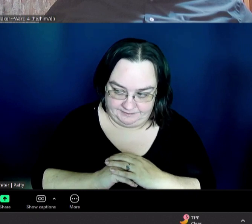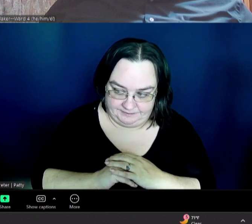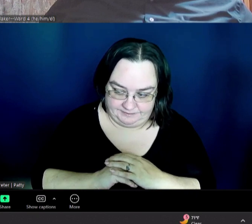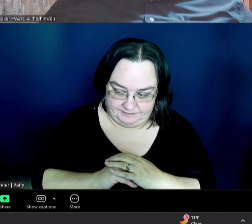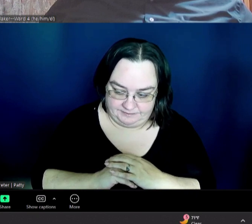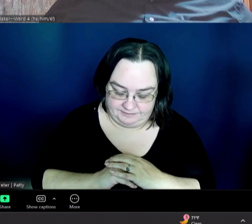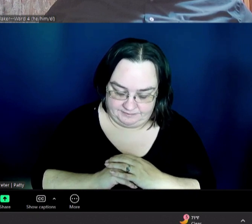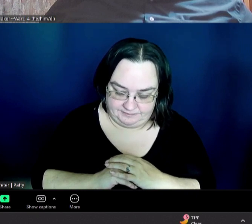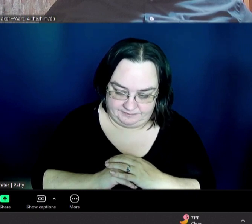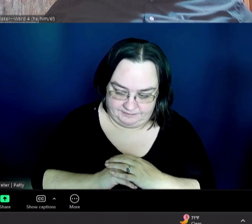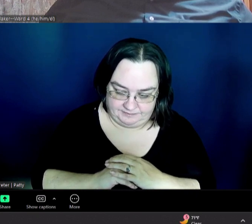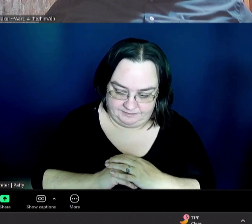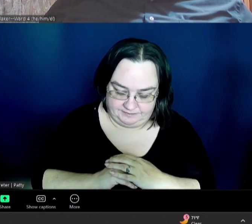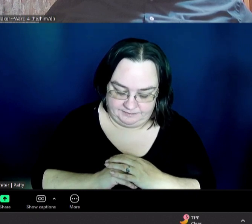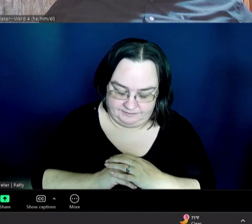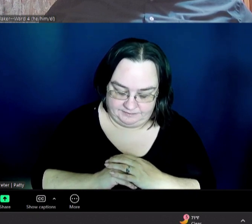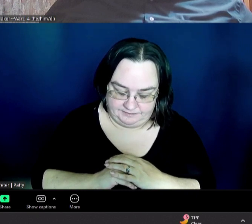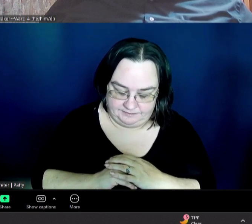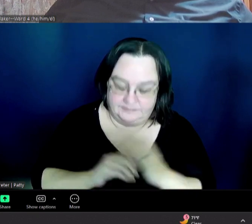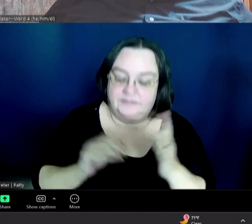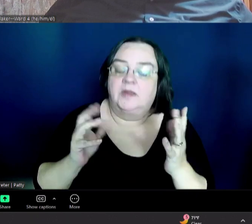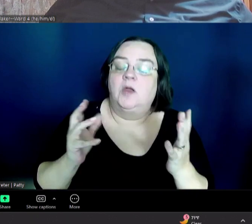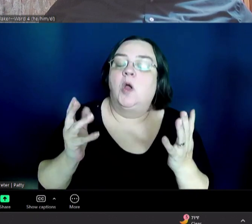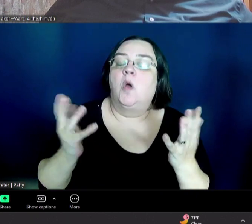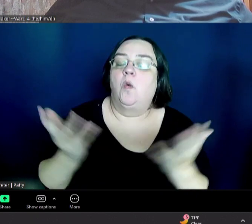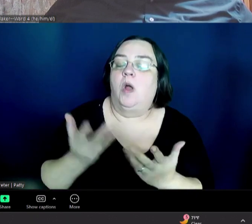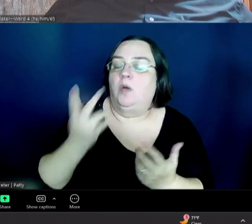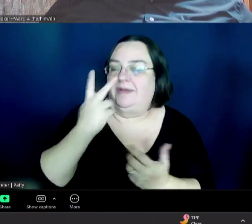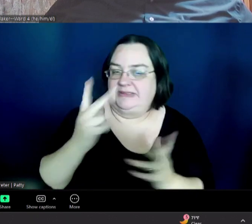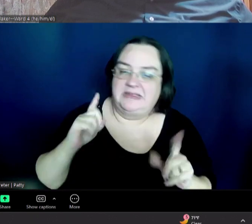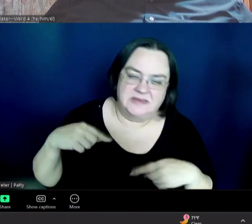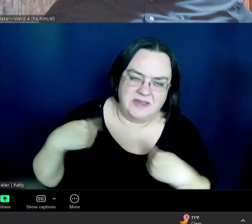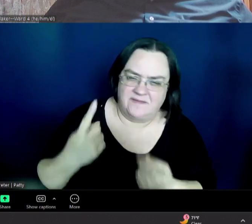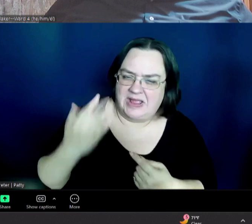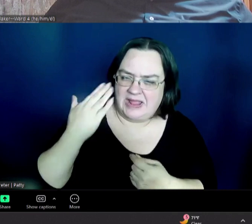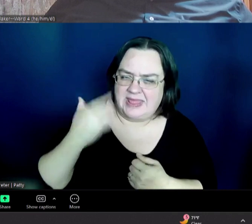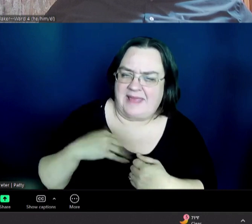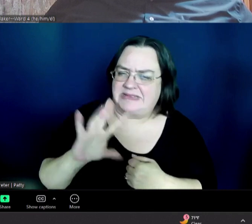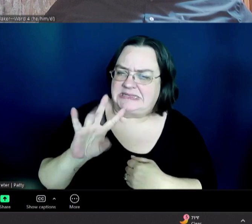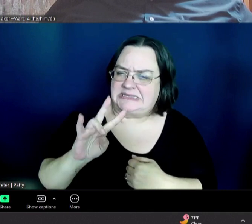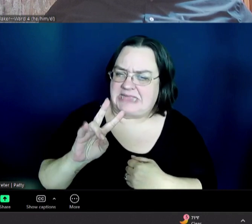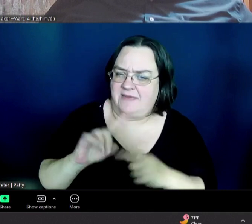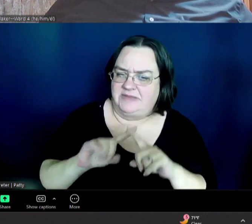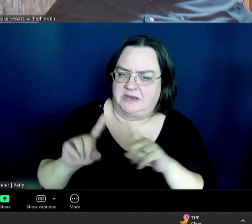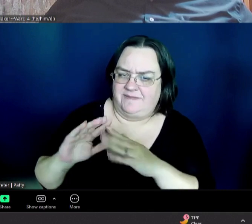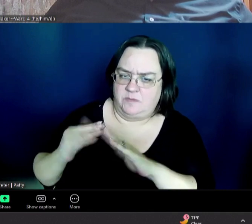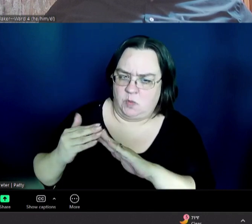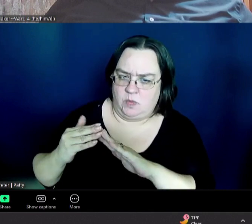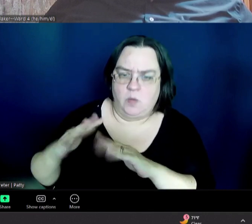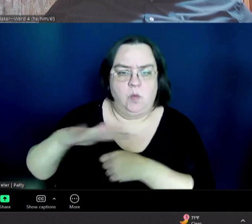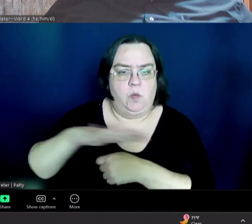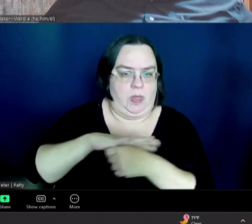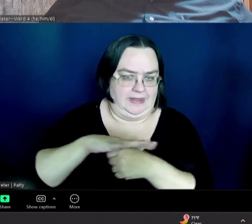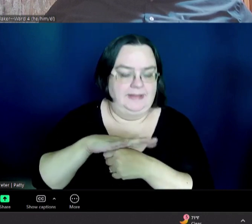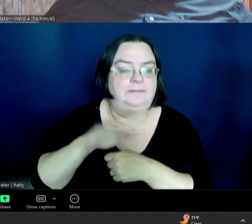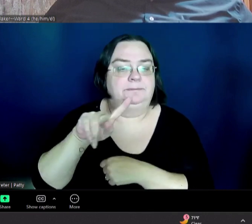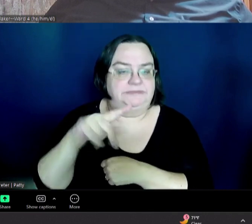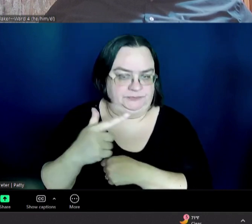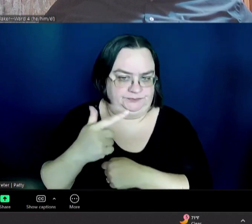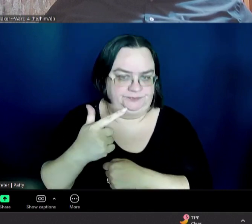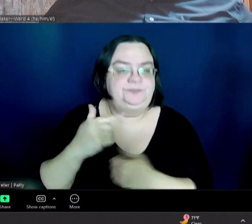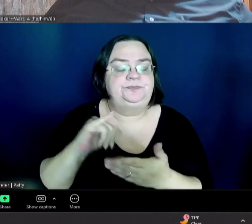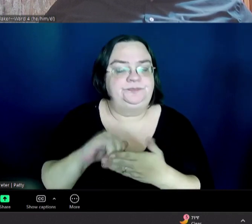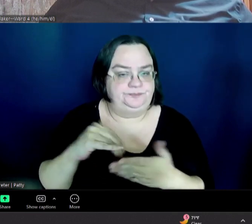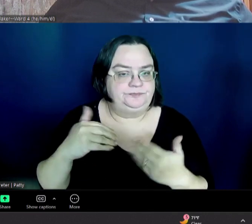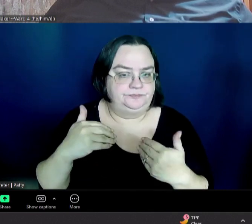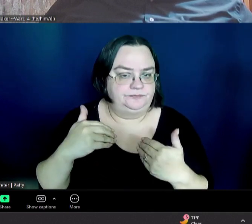So with what we've seen so far, because I know there's 7 municipalities in the county so far that have started